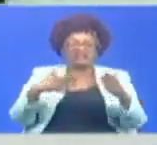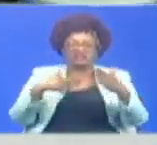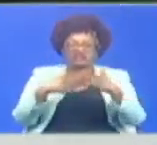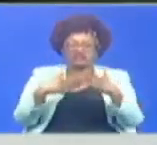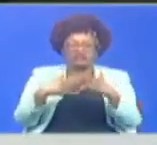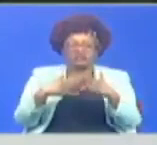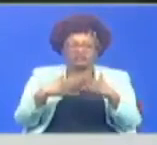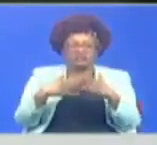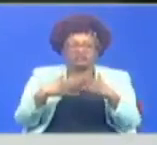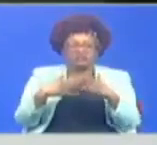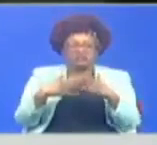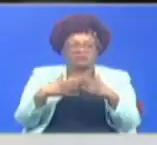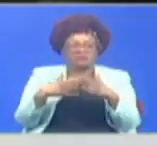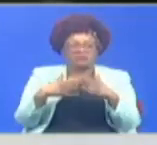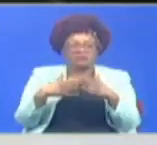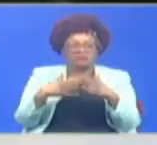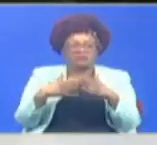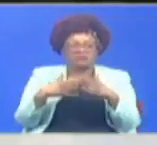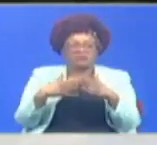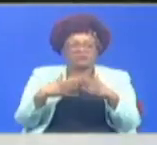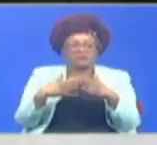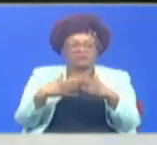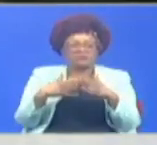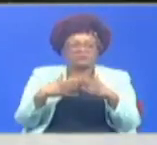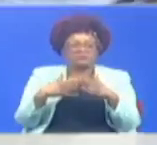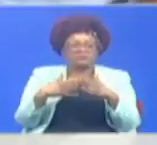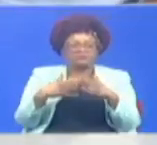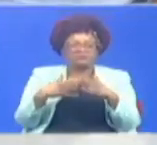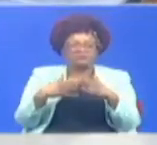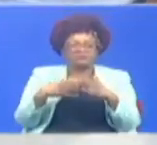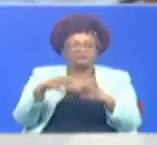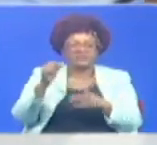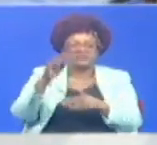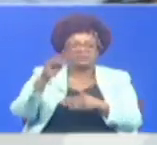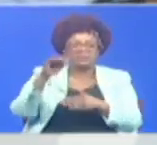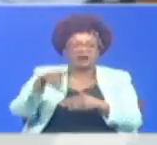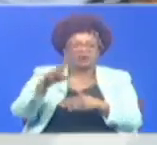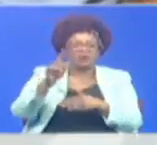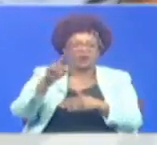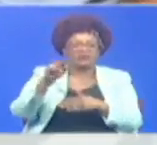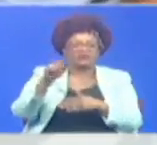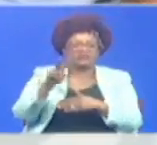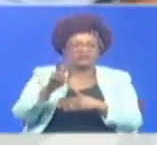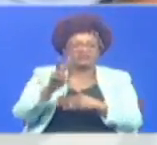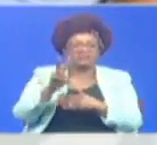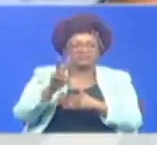Nayoma Sampao, NTV.